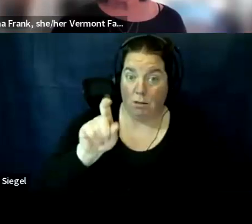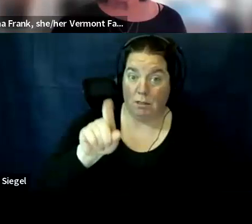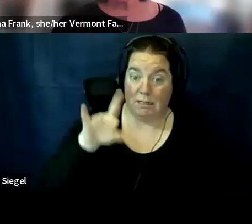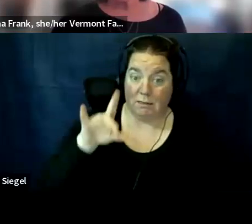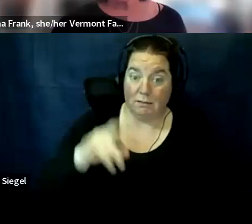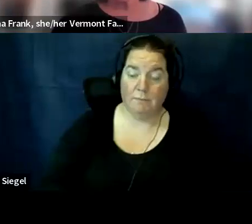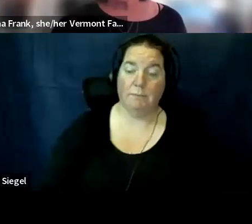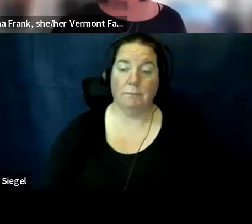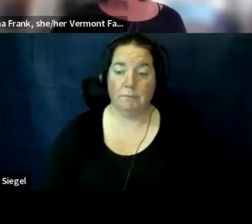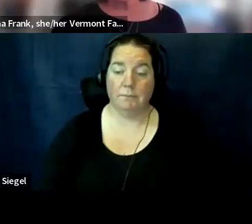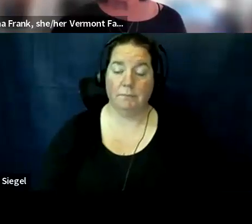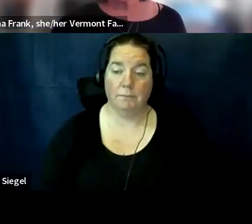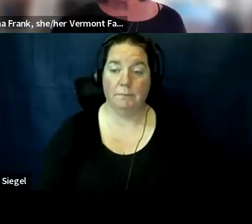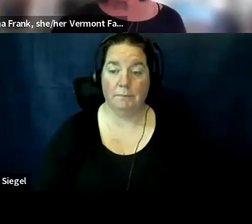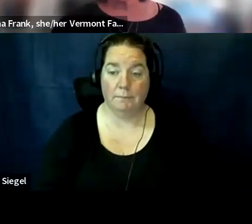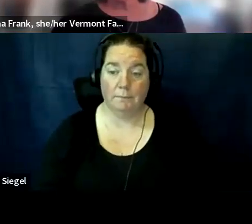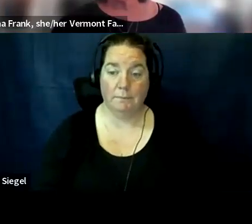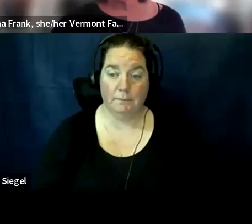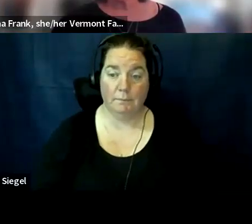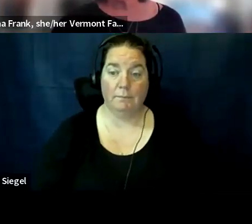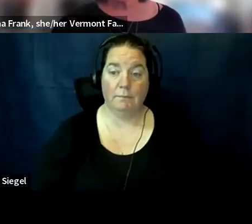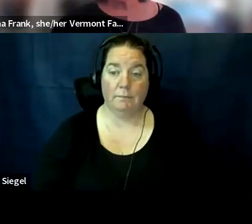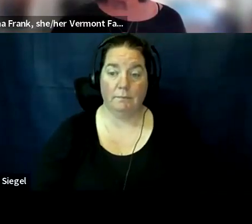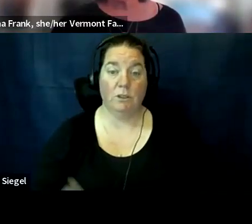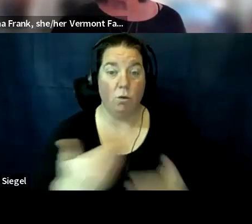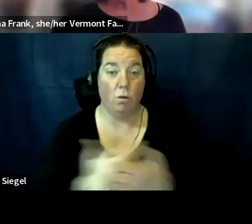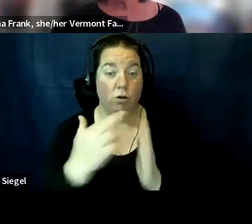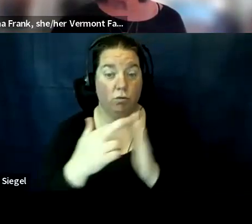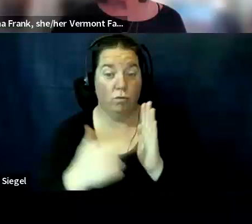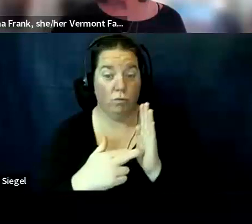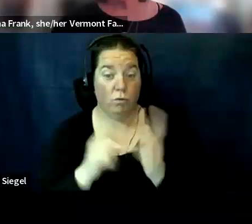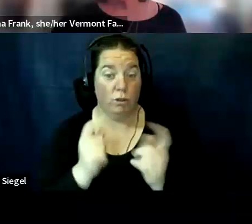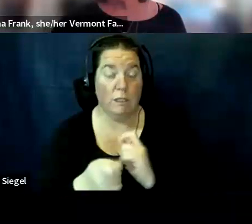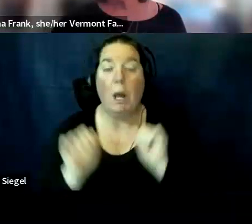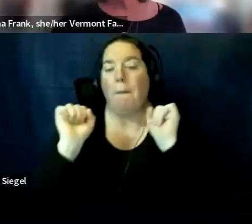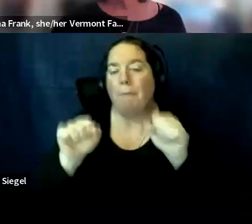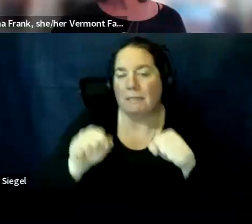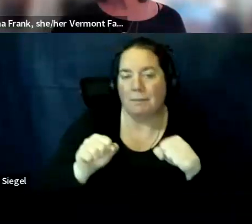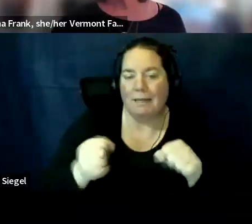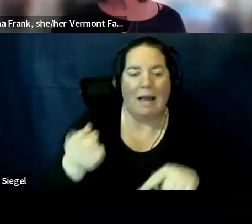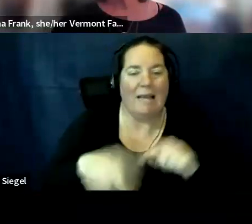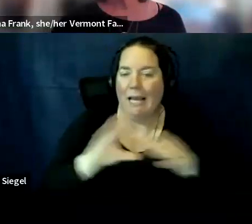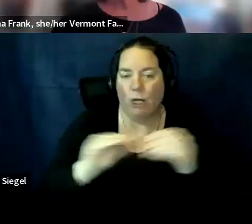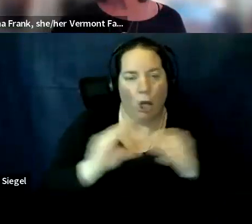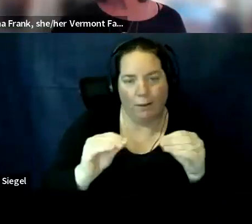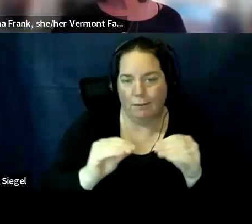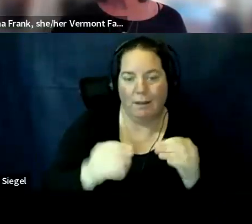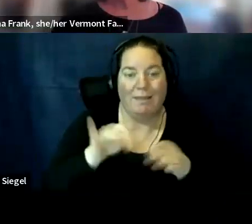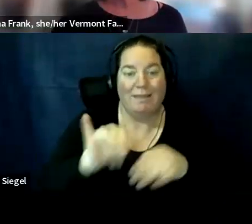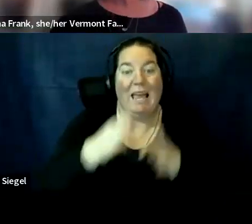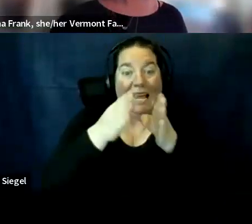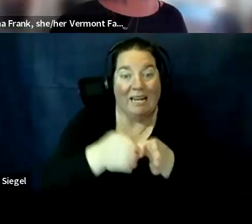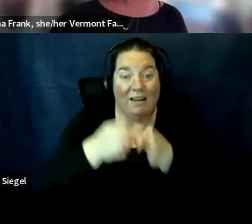would be another way at this point with the new rule changes to. Possibly. I can't really comment on like how that individual case